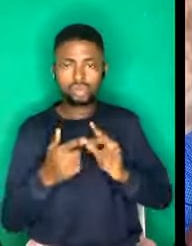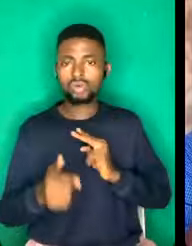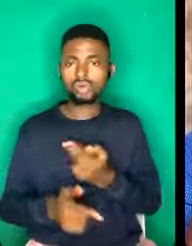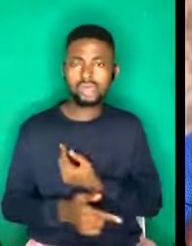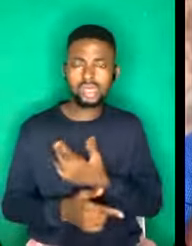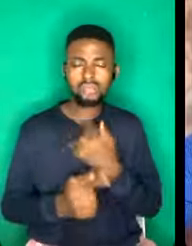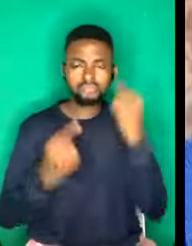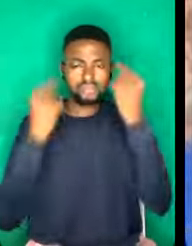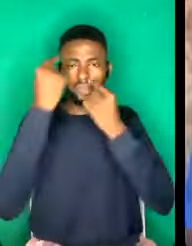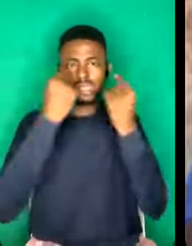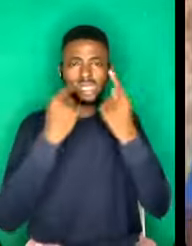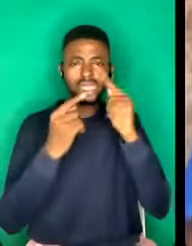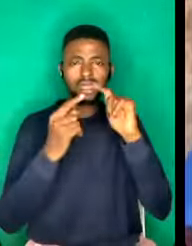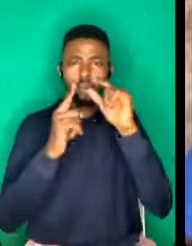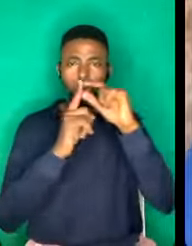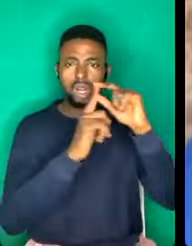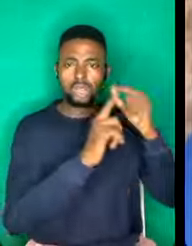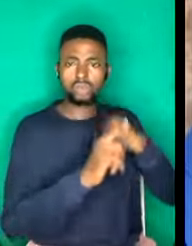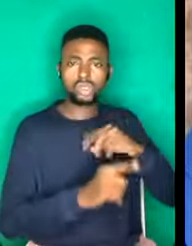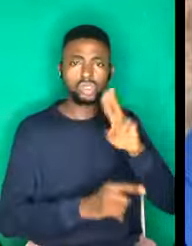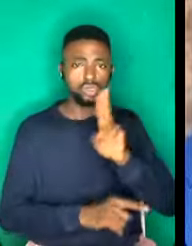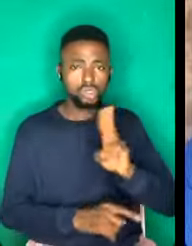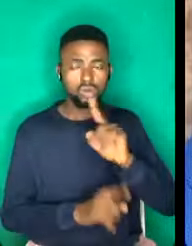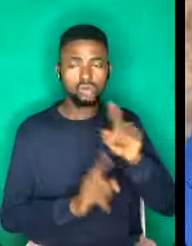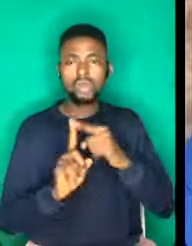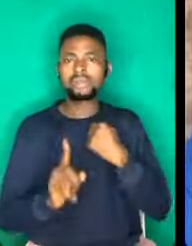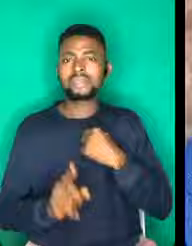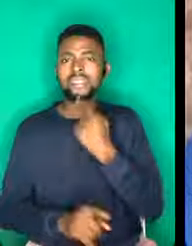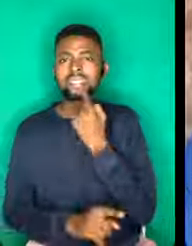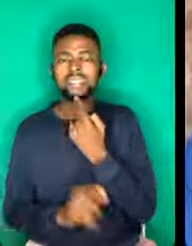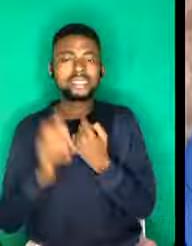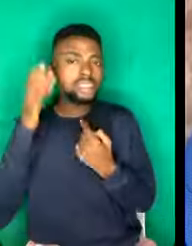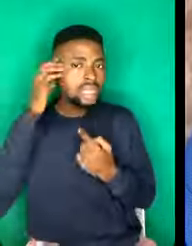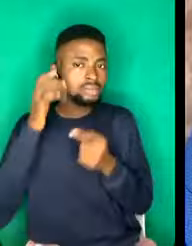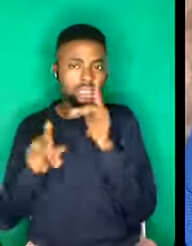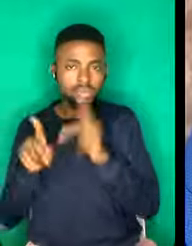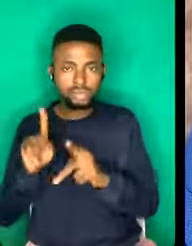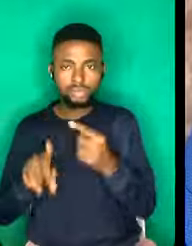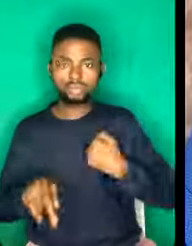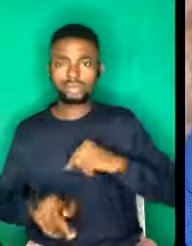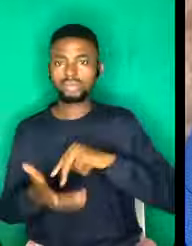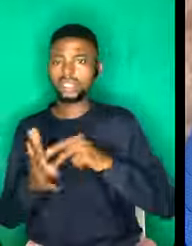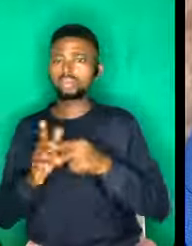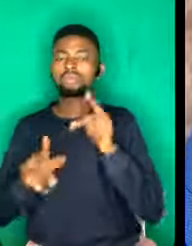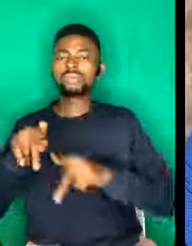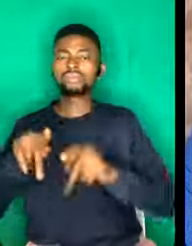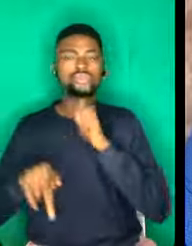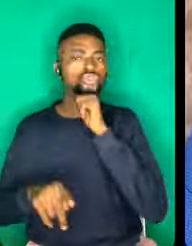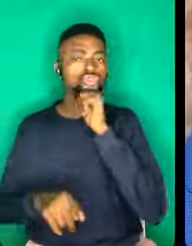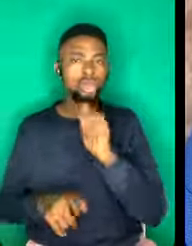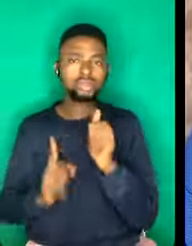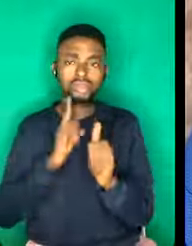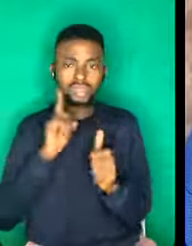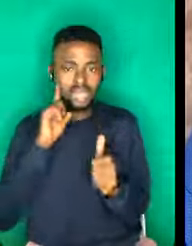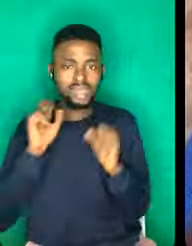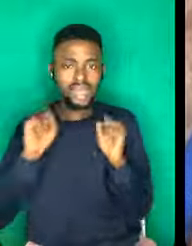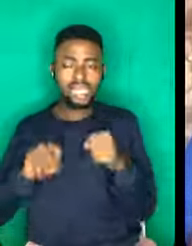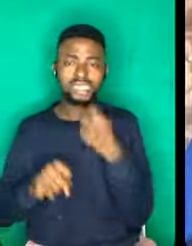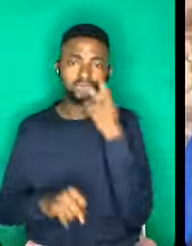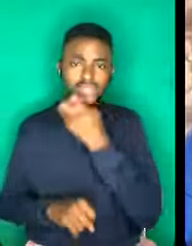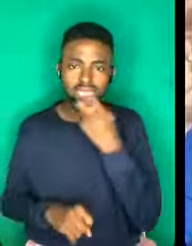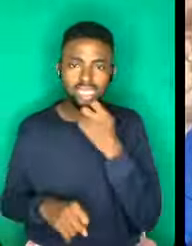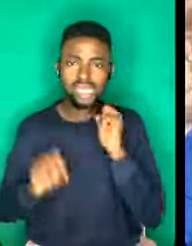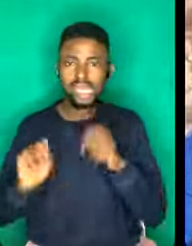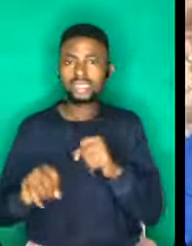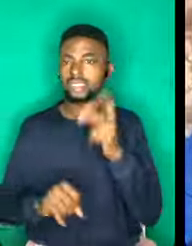we are using, when we say hearing persons, we mean persons who are not deaf, who can speak, who can hear, right? So